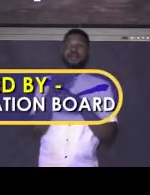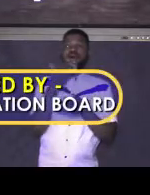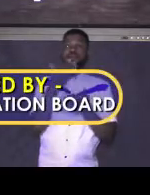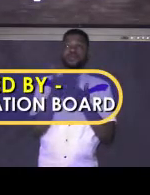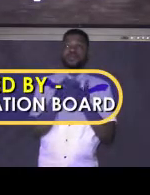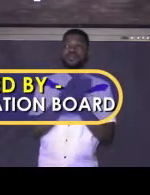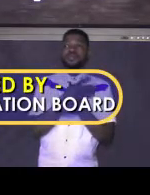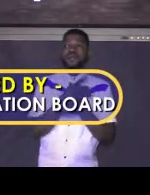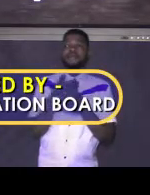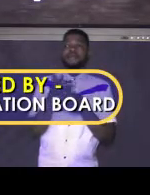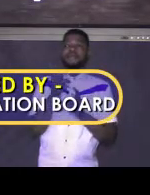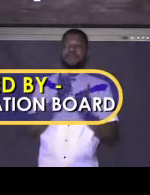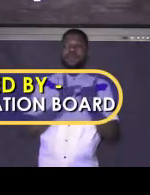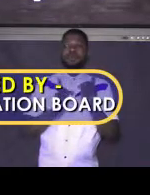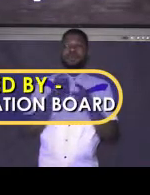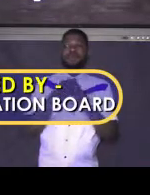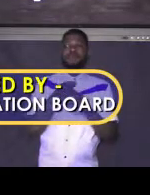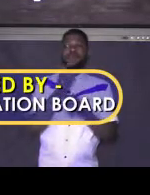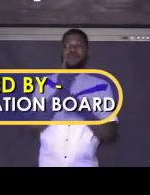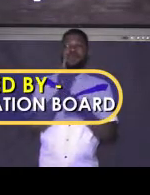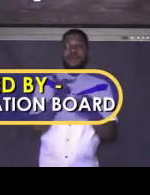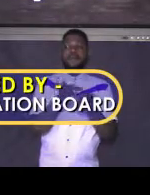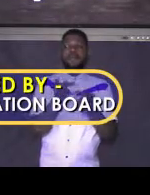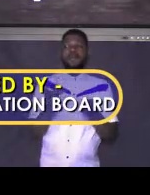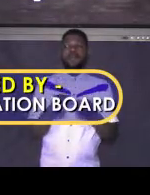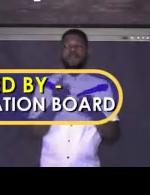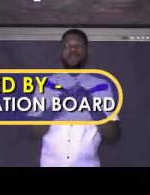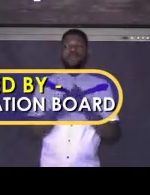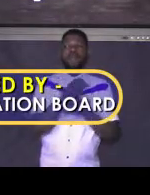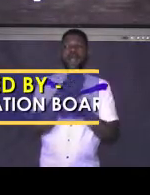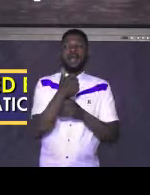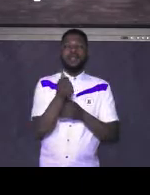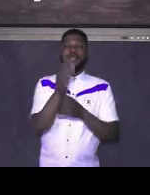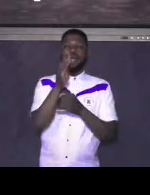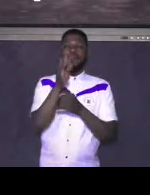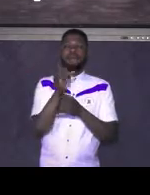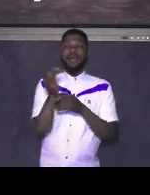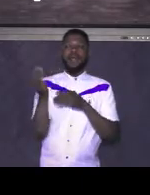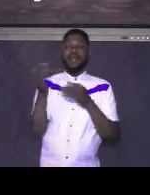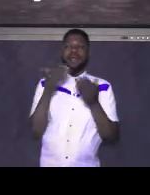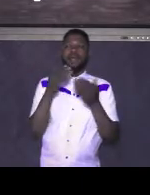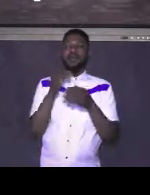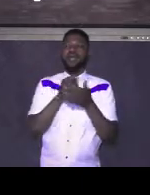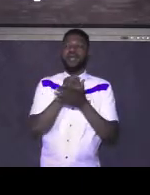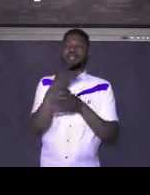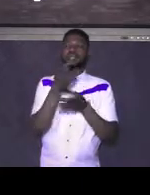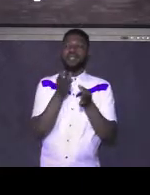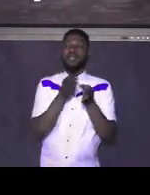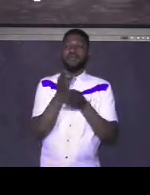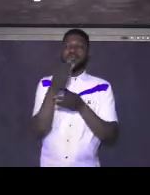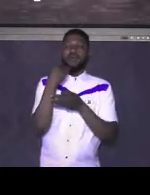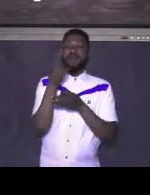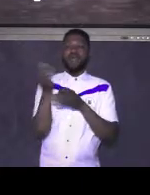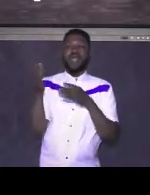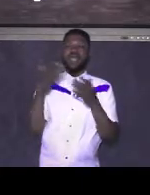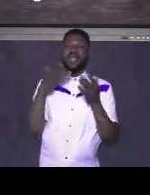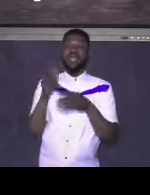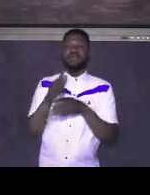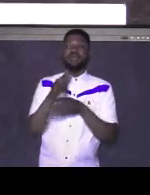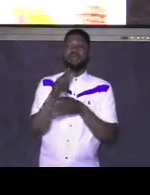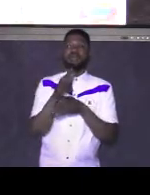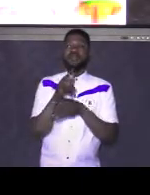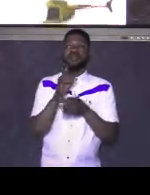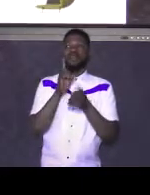of goods and passengers from one place to another by air. That's the definition for